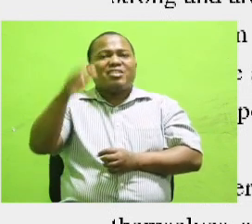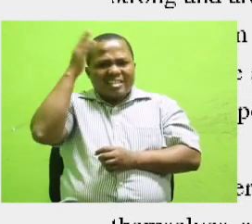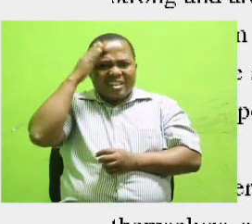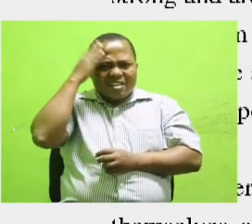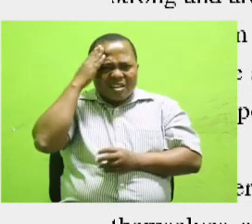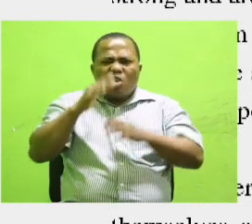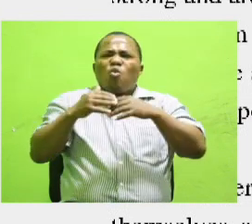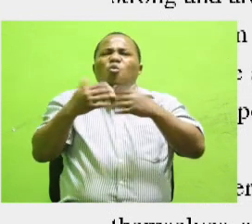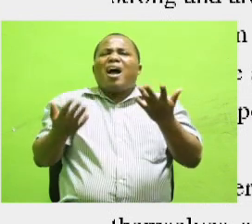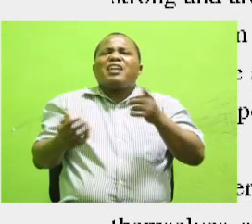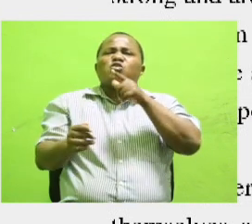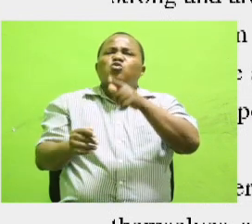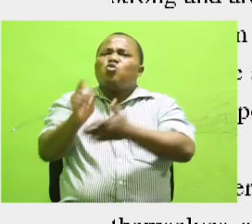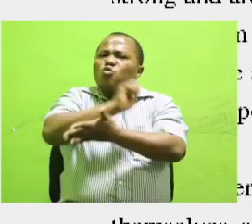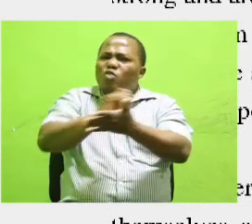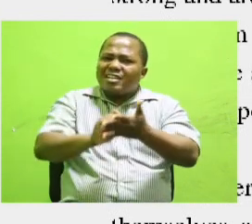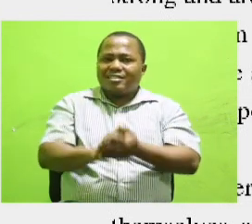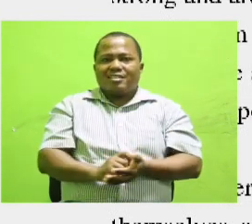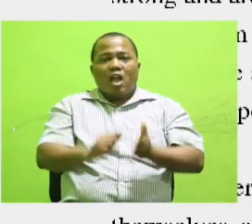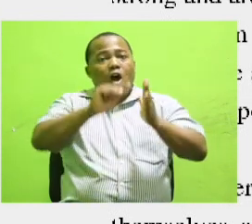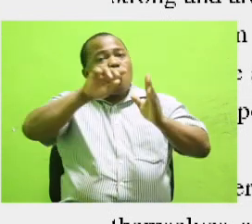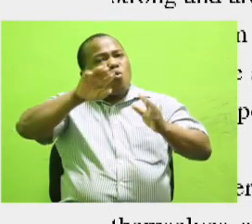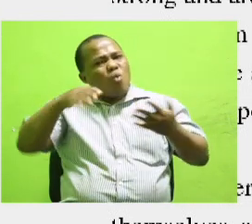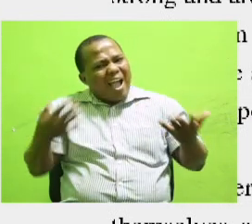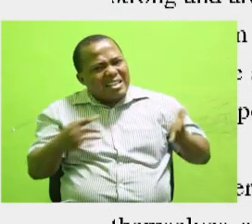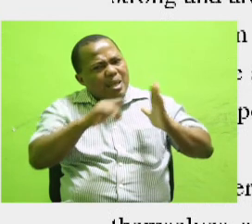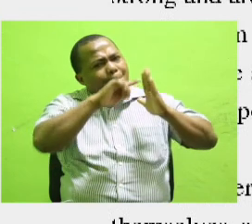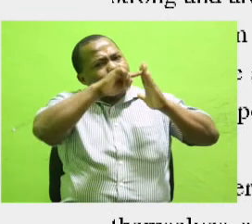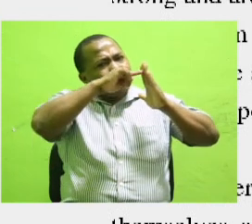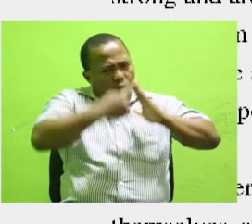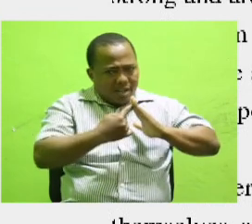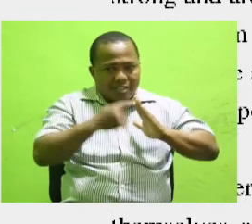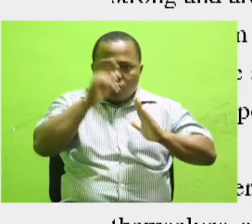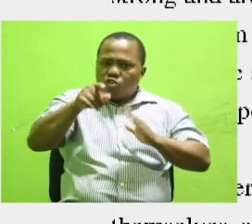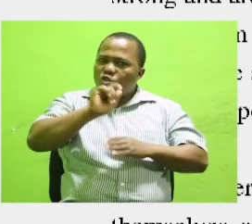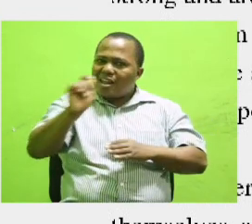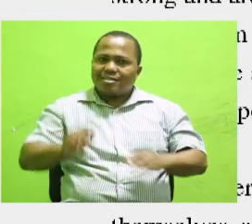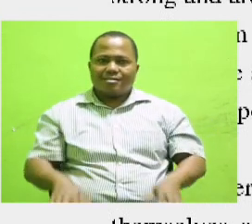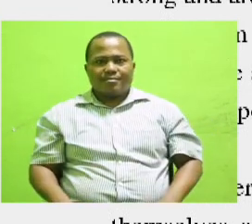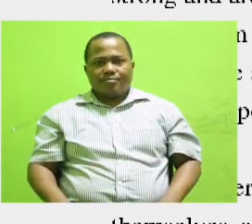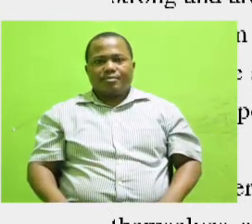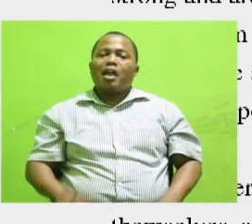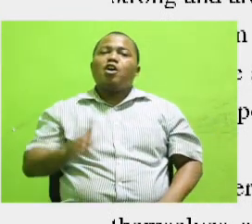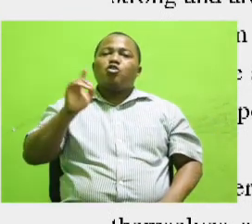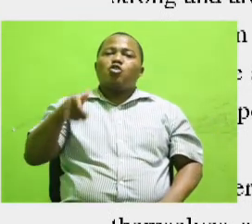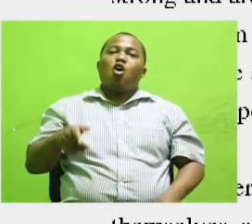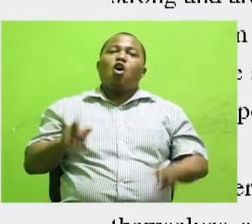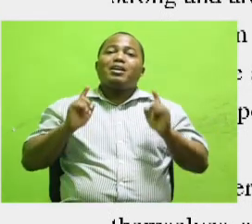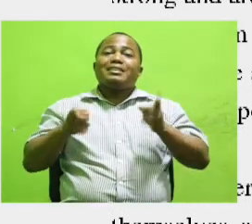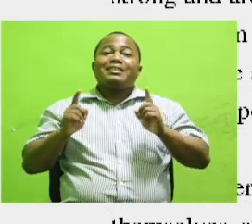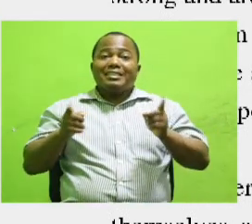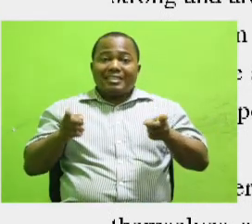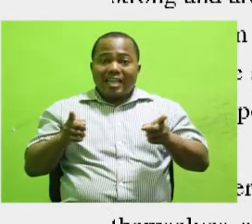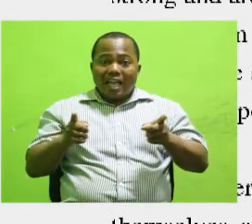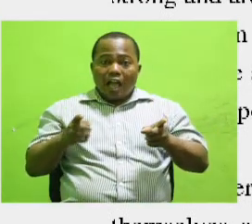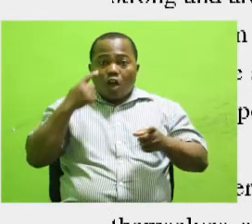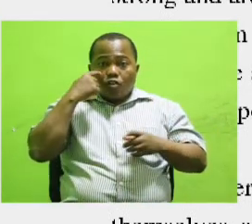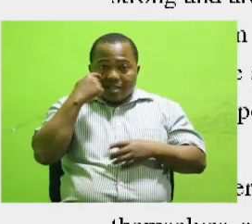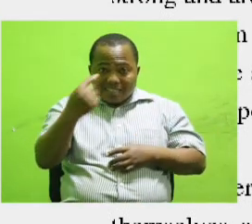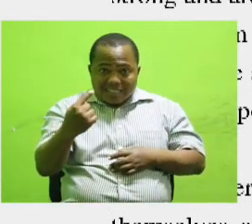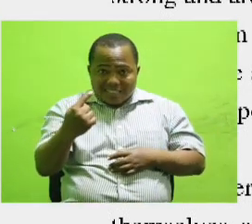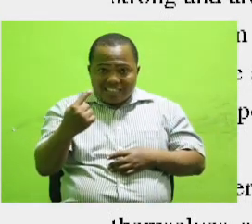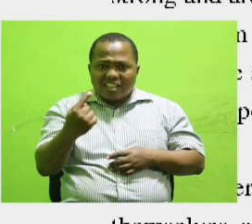written, on what points to be written. So a teacher would definitely look for a few